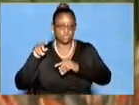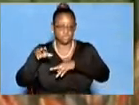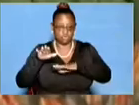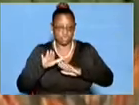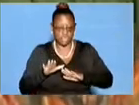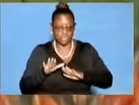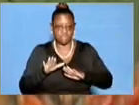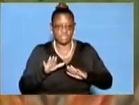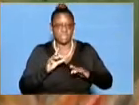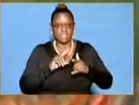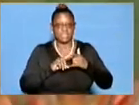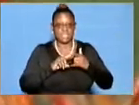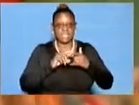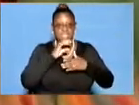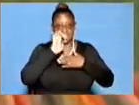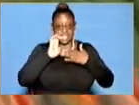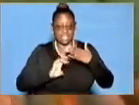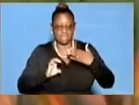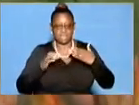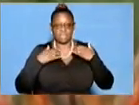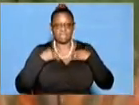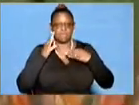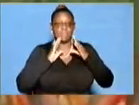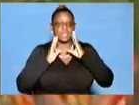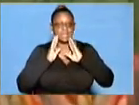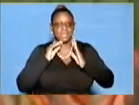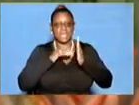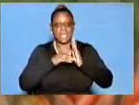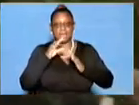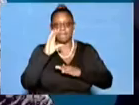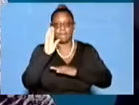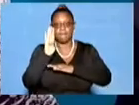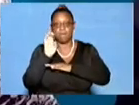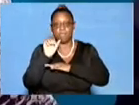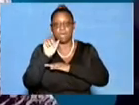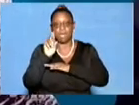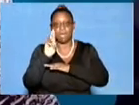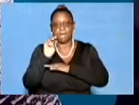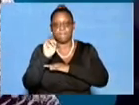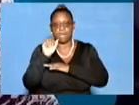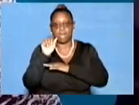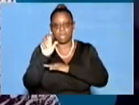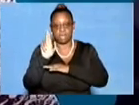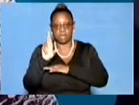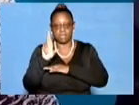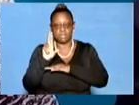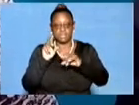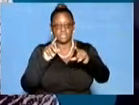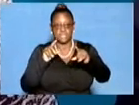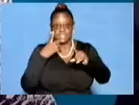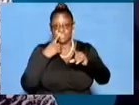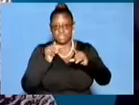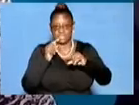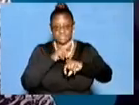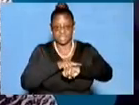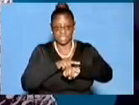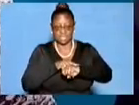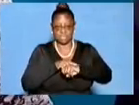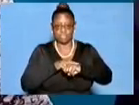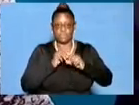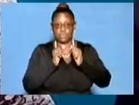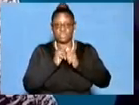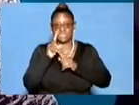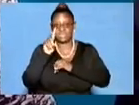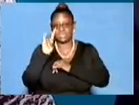with a gala black tie celebration at Bahamar. The event, styled An Evening with Our